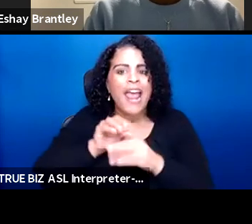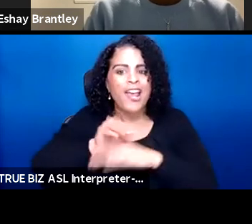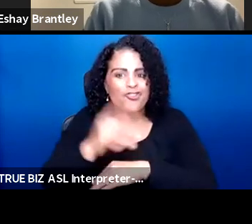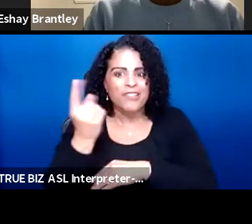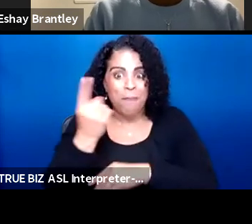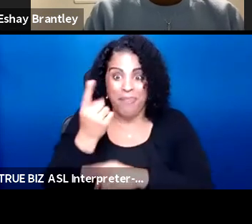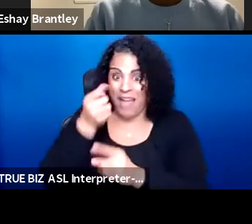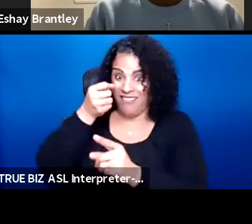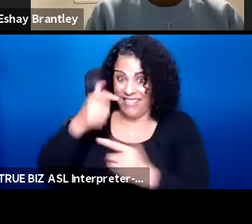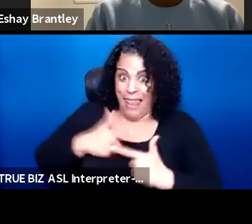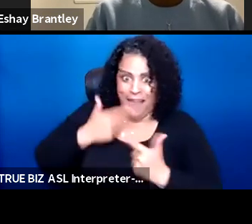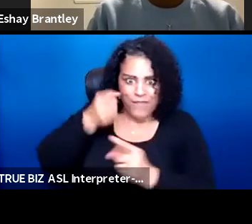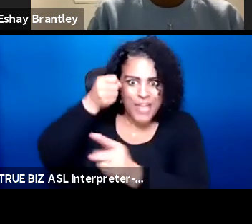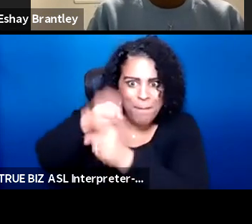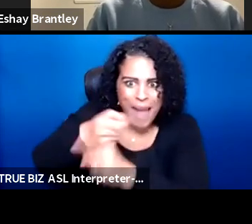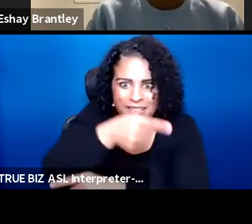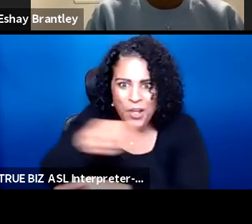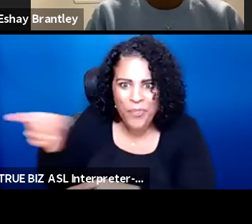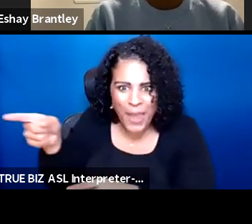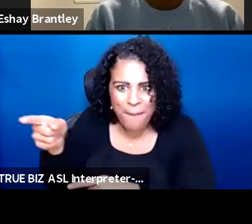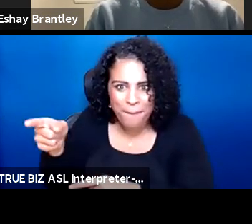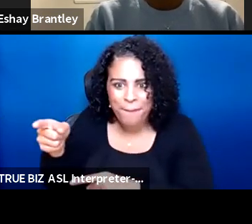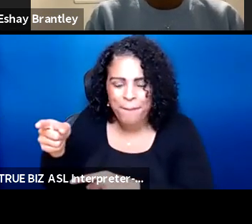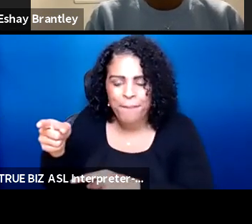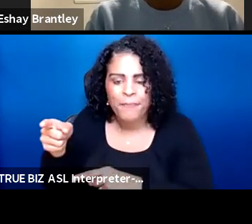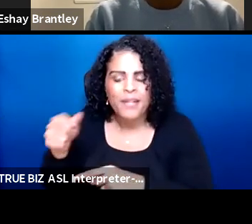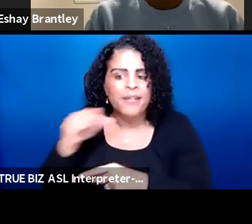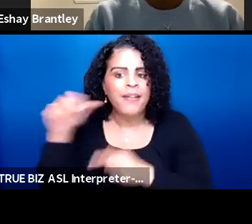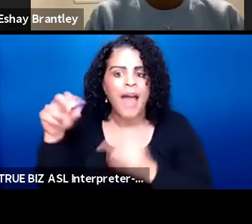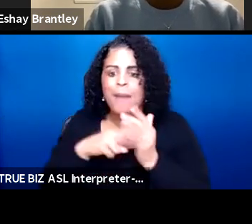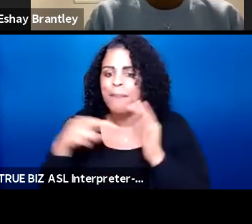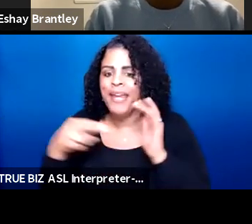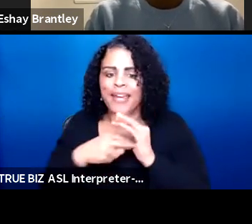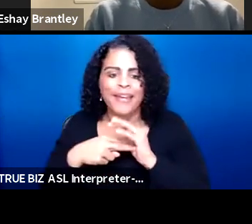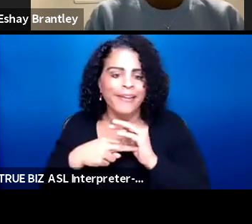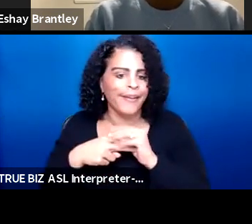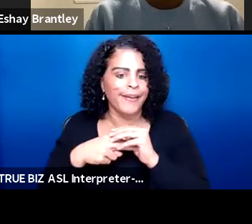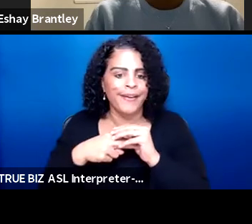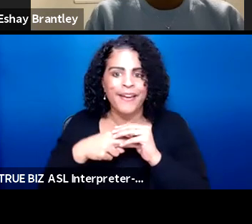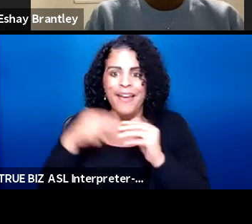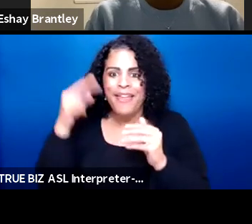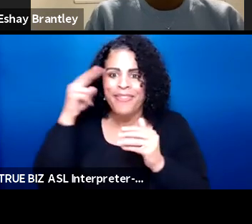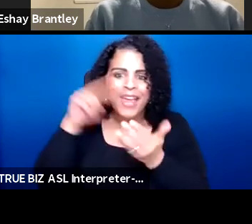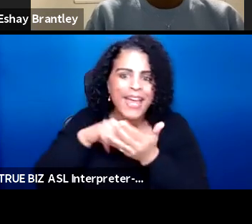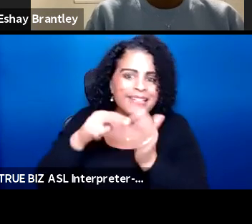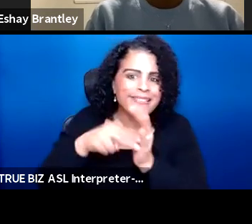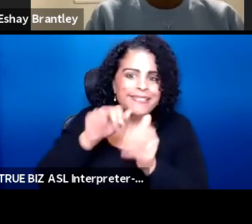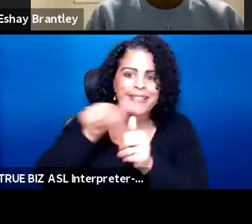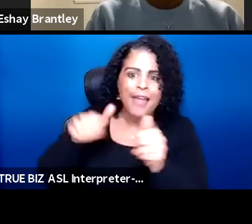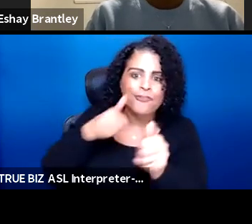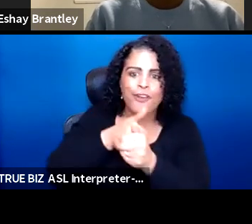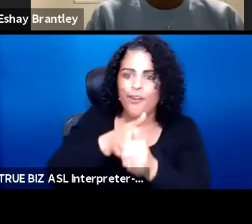someone. Not necessarily about like the intentional